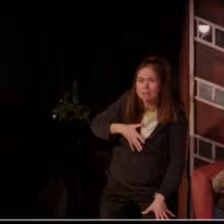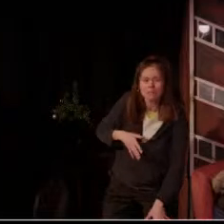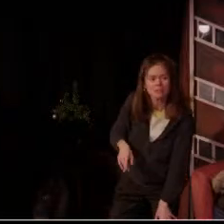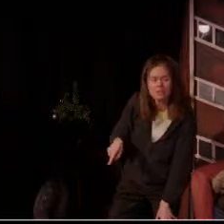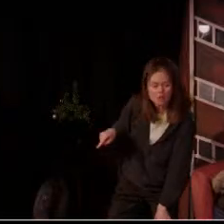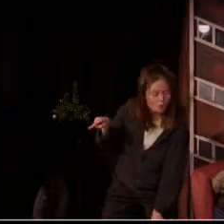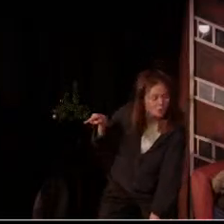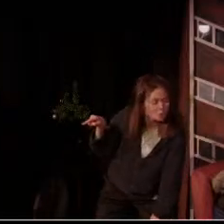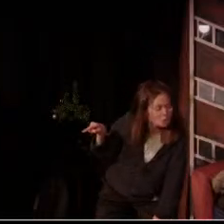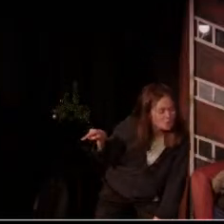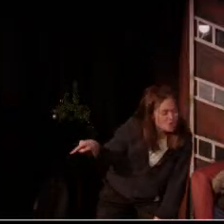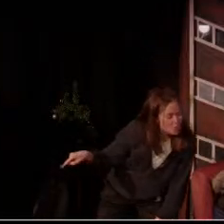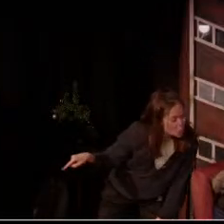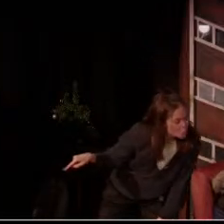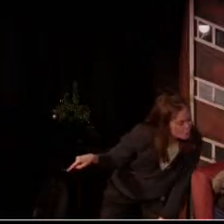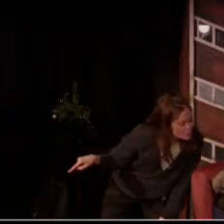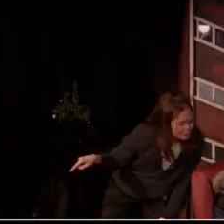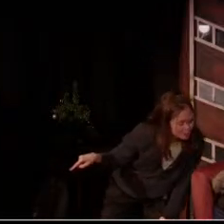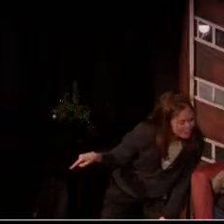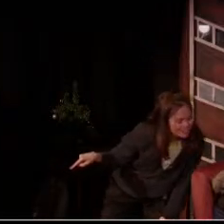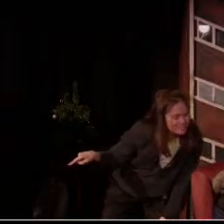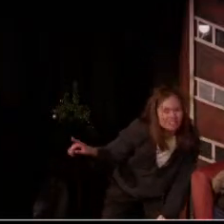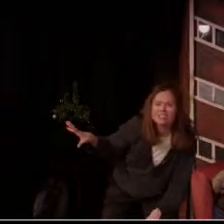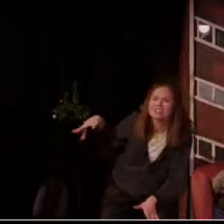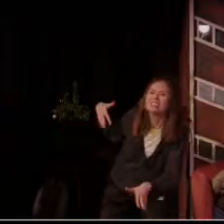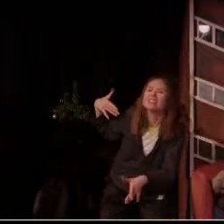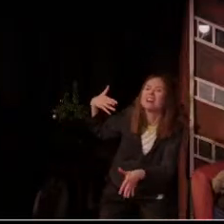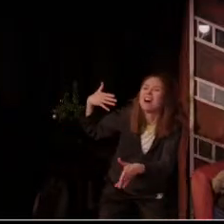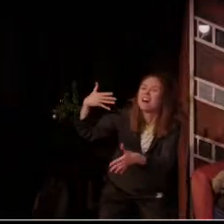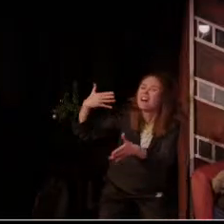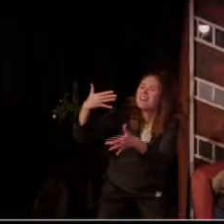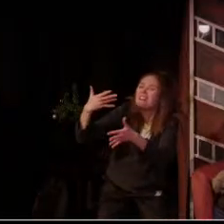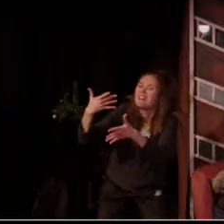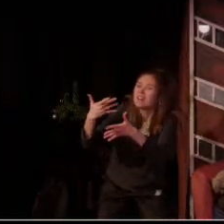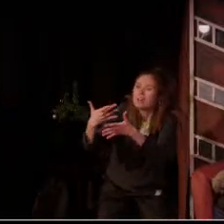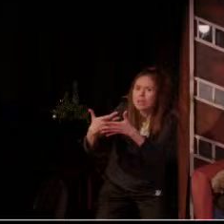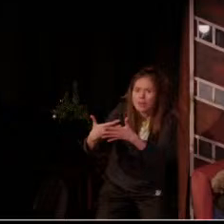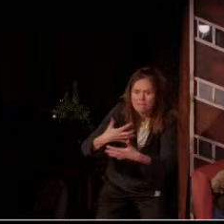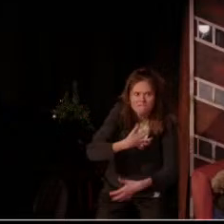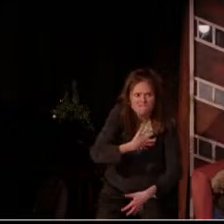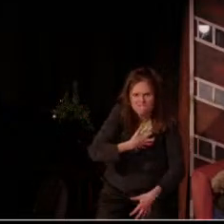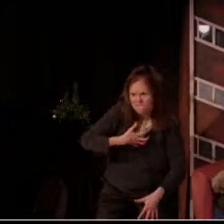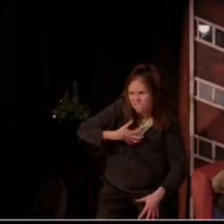too juvenile for girls of 9. Oh,